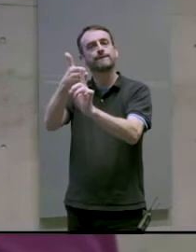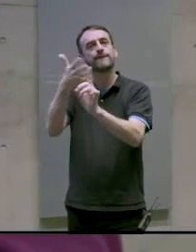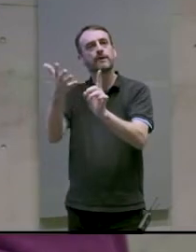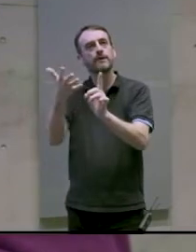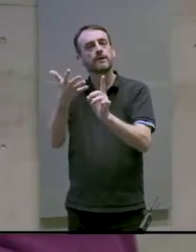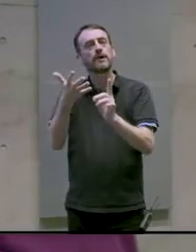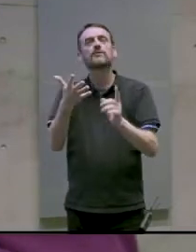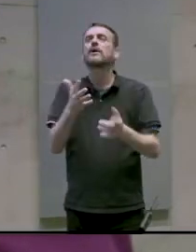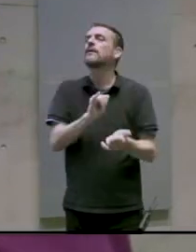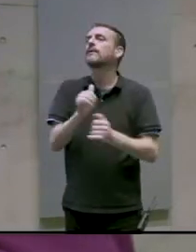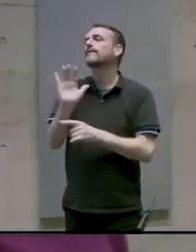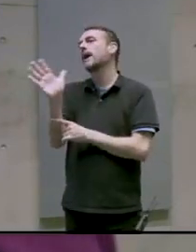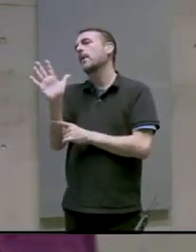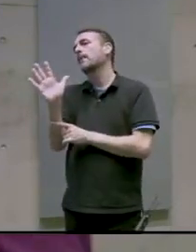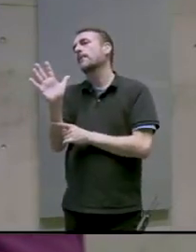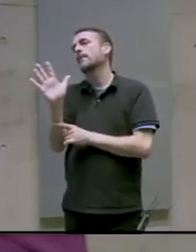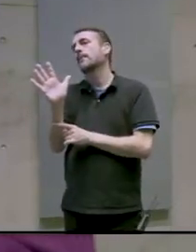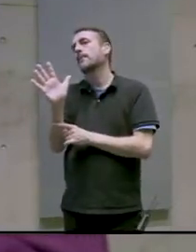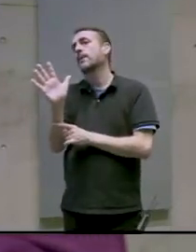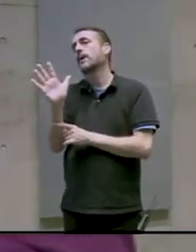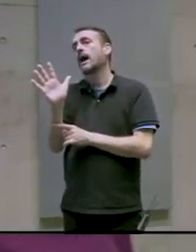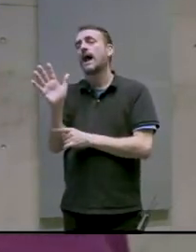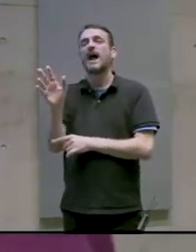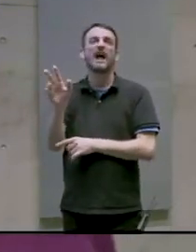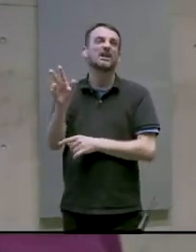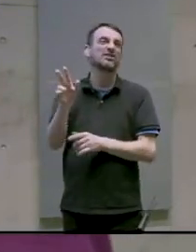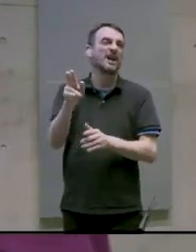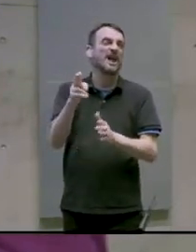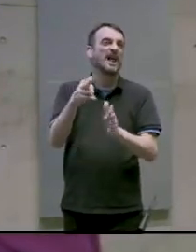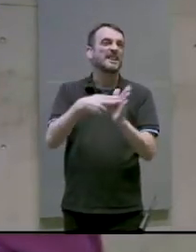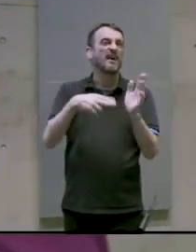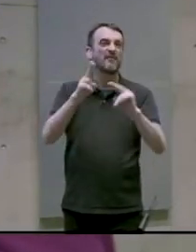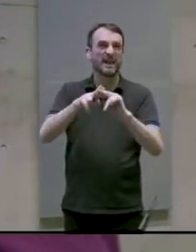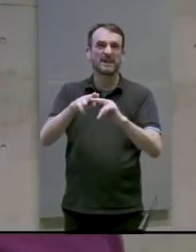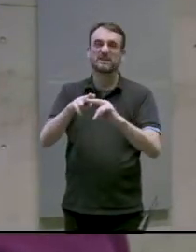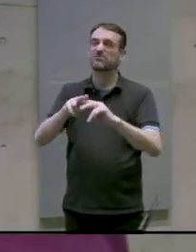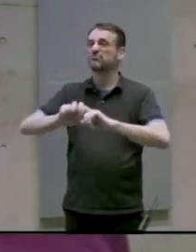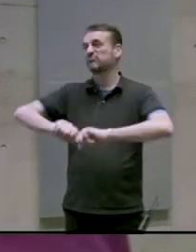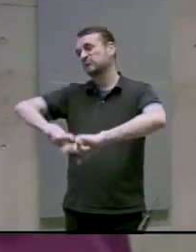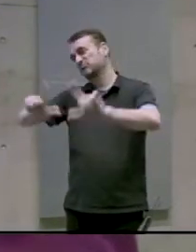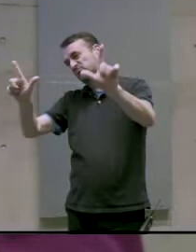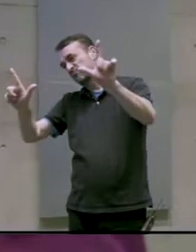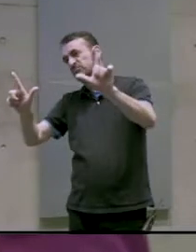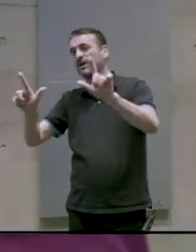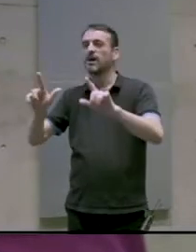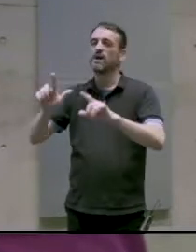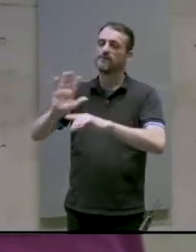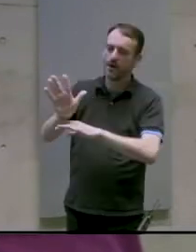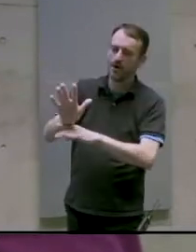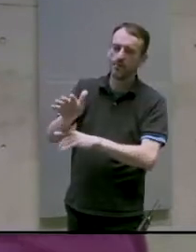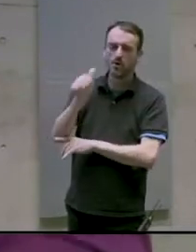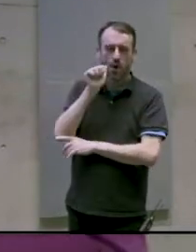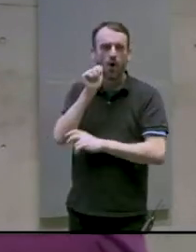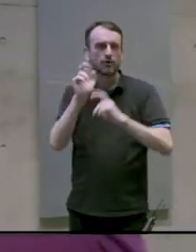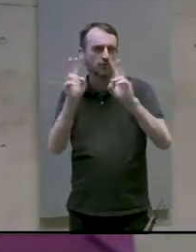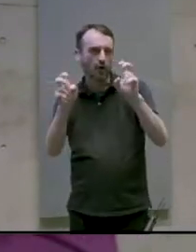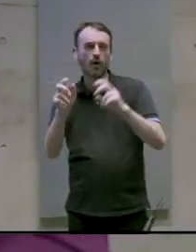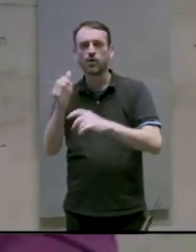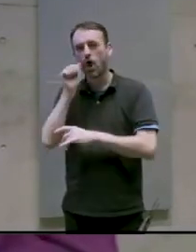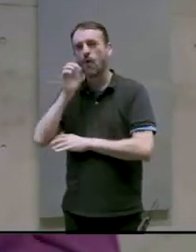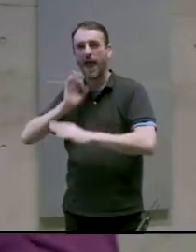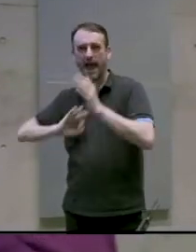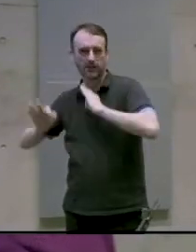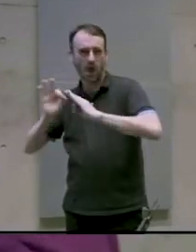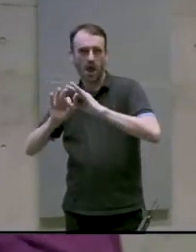sometimes in a film, you can sit down and put Netflix on, you know the genre, you know the actors, it looks pretty good production quality, I'll go there